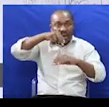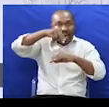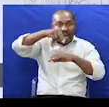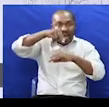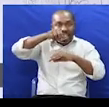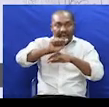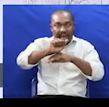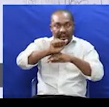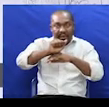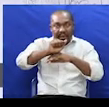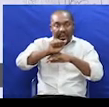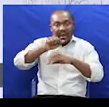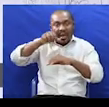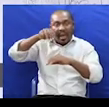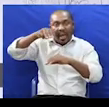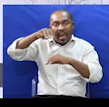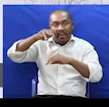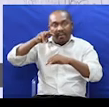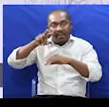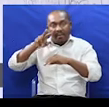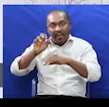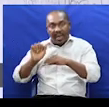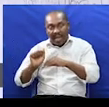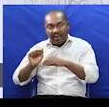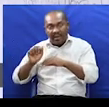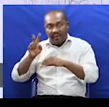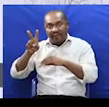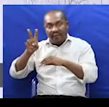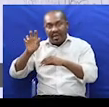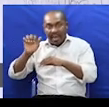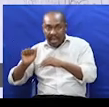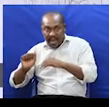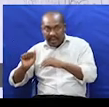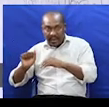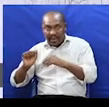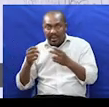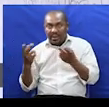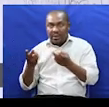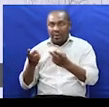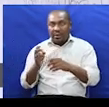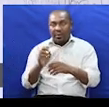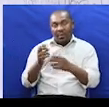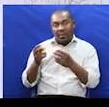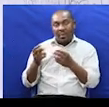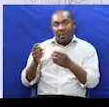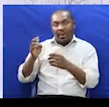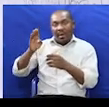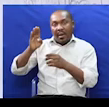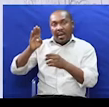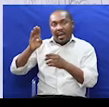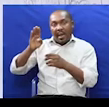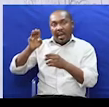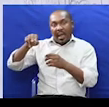A, volume of A, number of moles of B is equal to molarity of B, volume